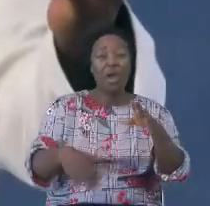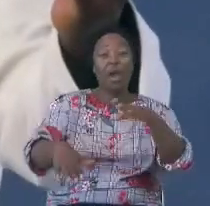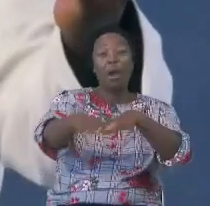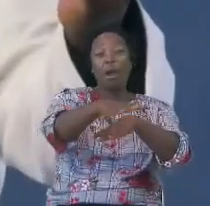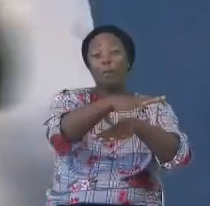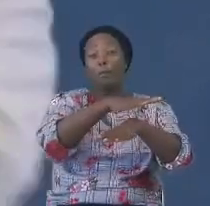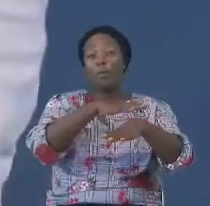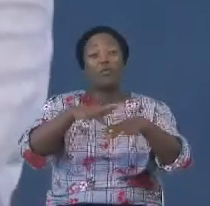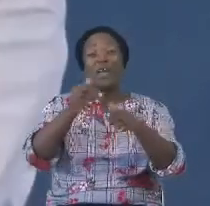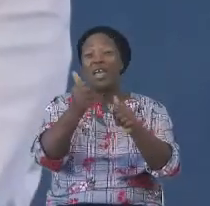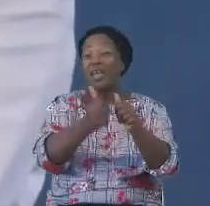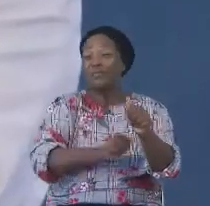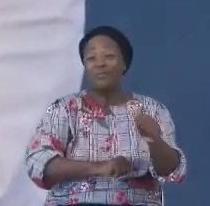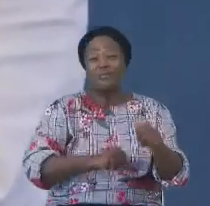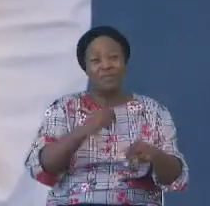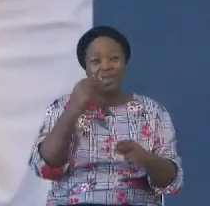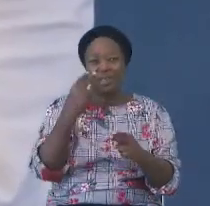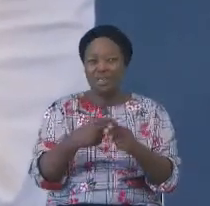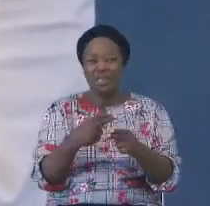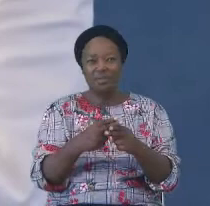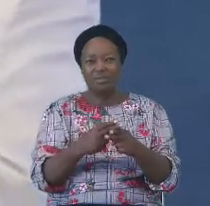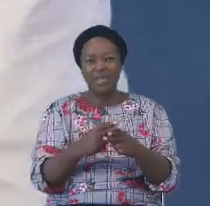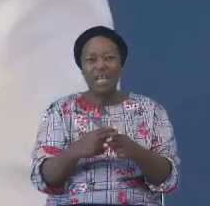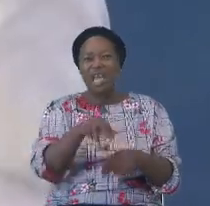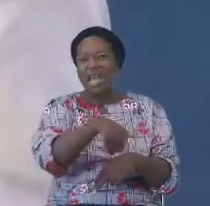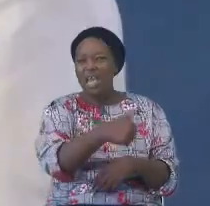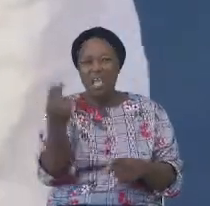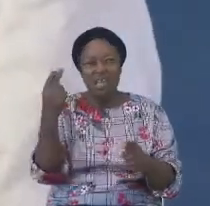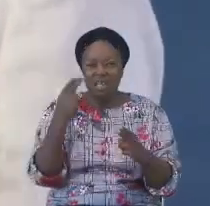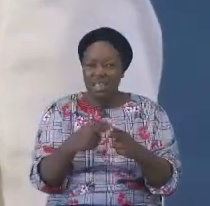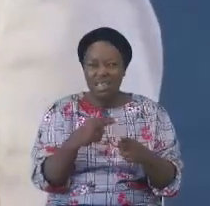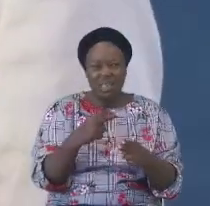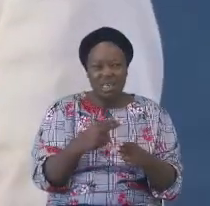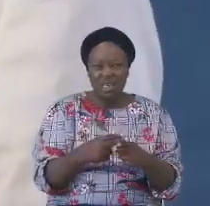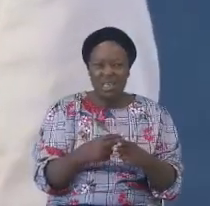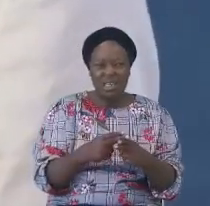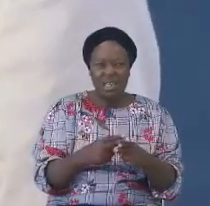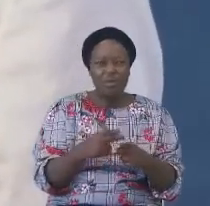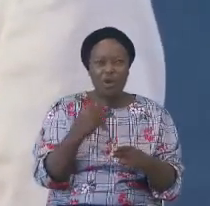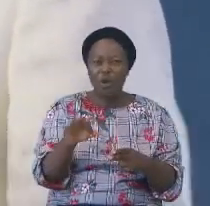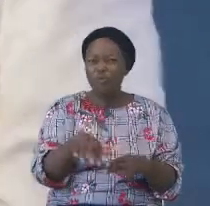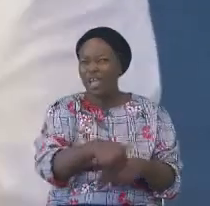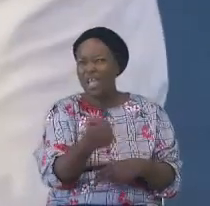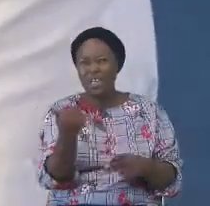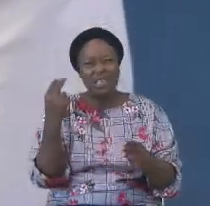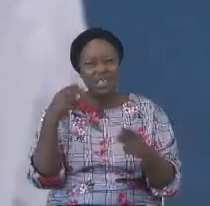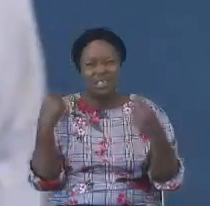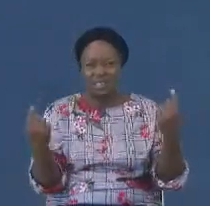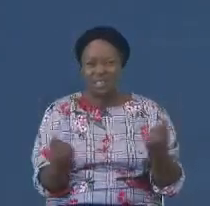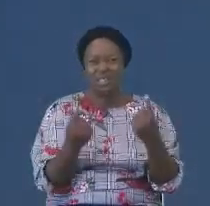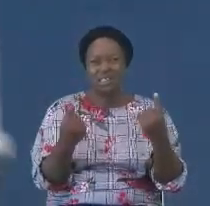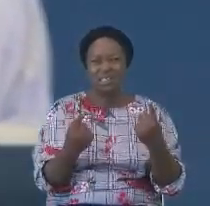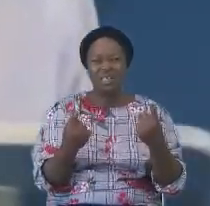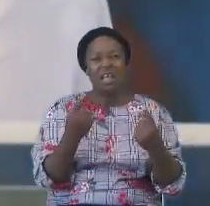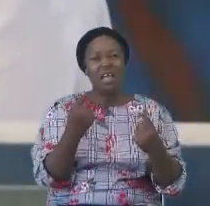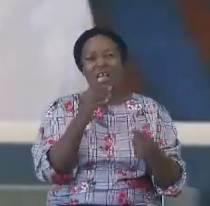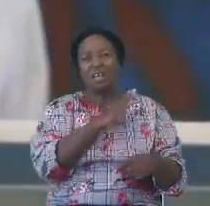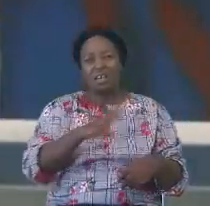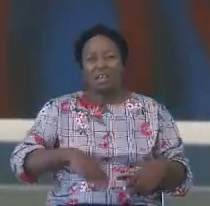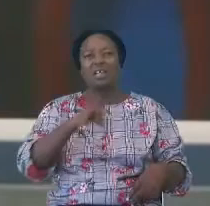submission, he now has a name above every name. Any